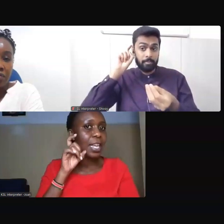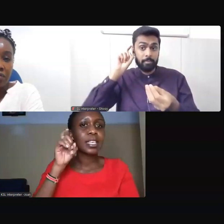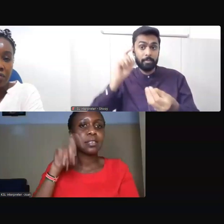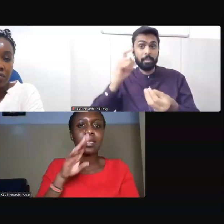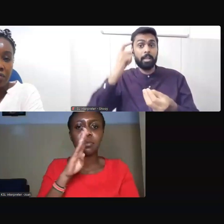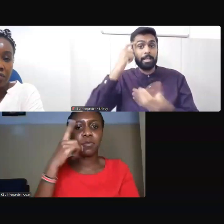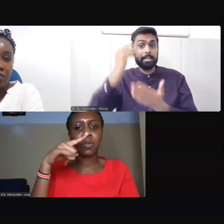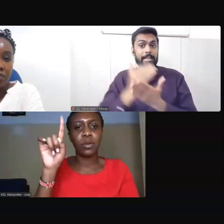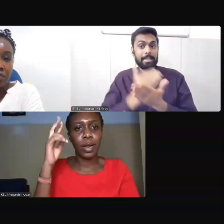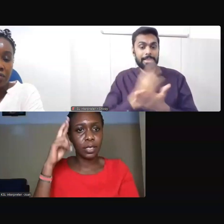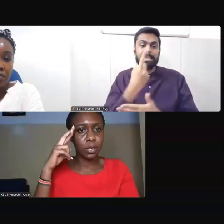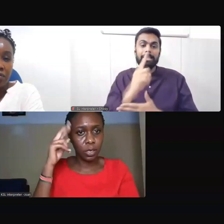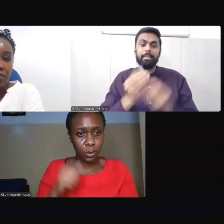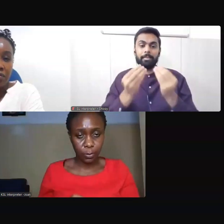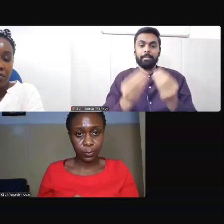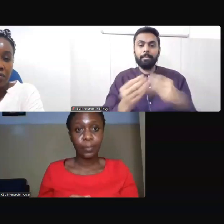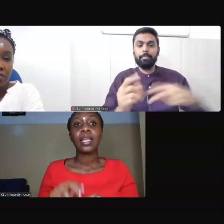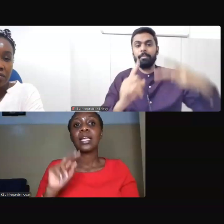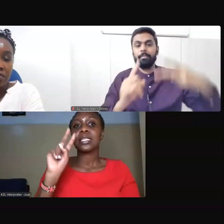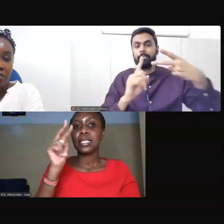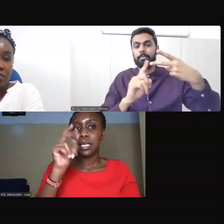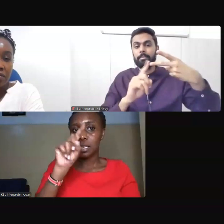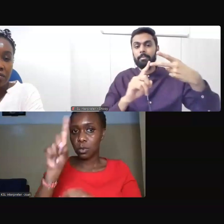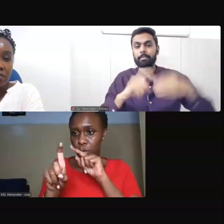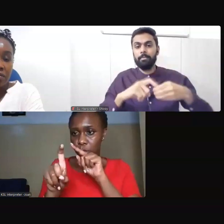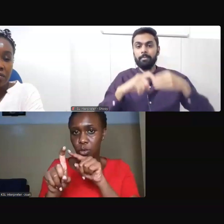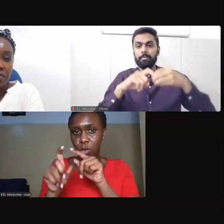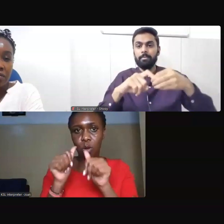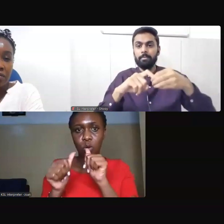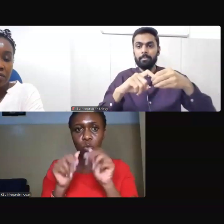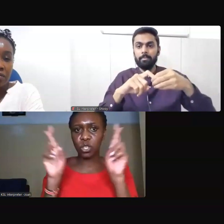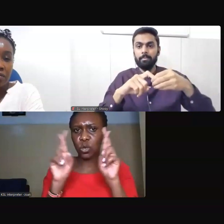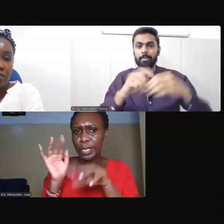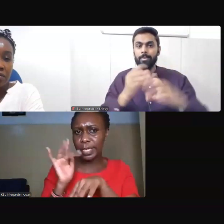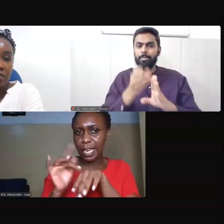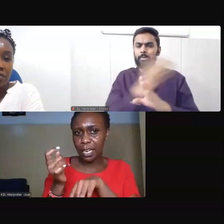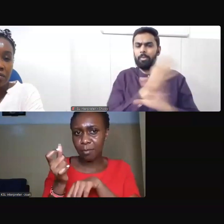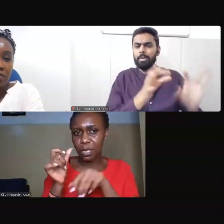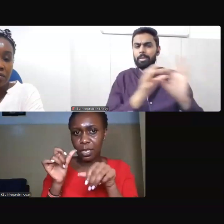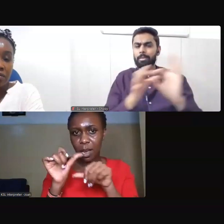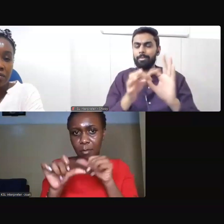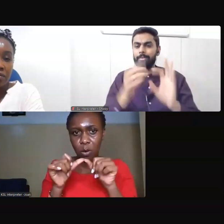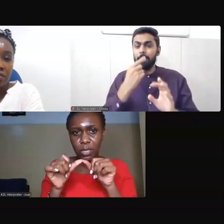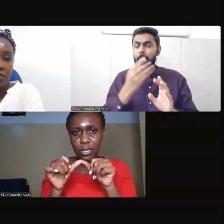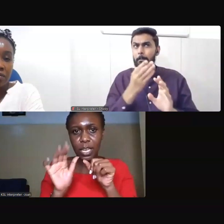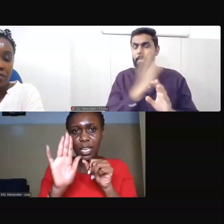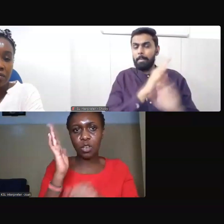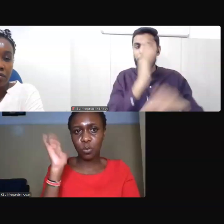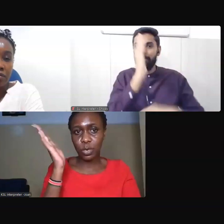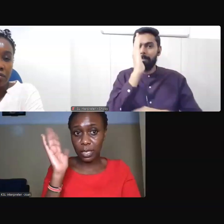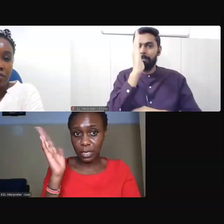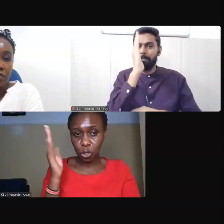reasons. Our second question, which you already touched upon in your